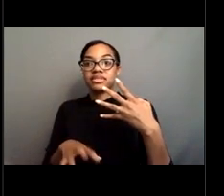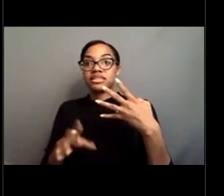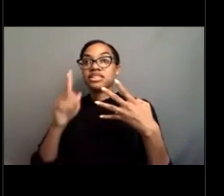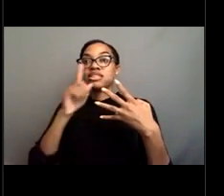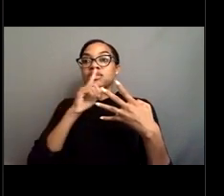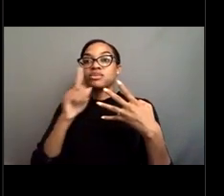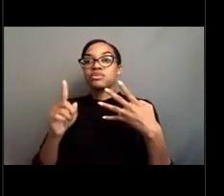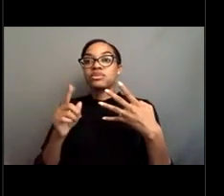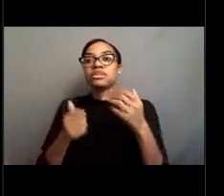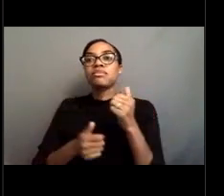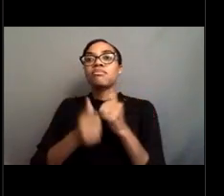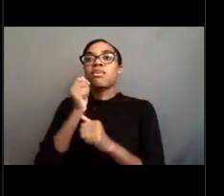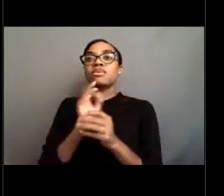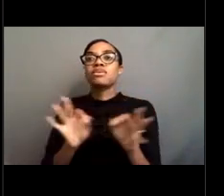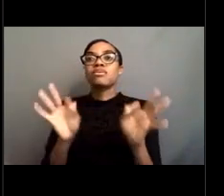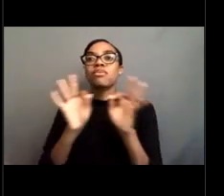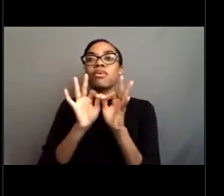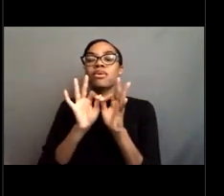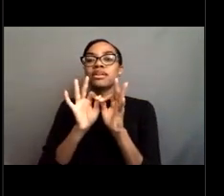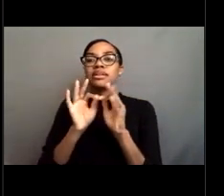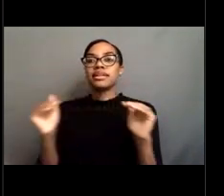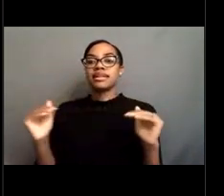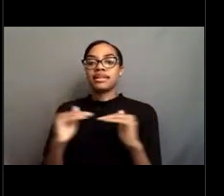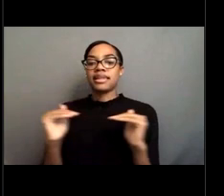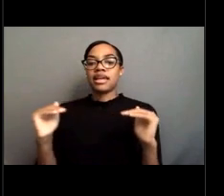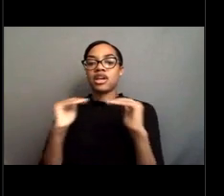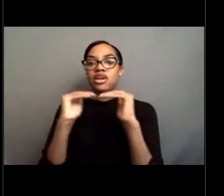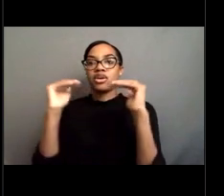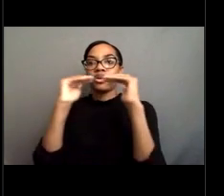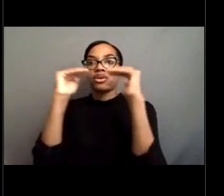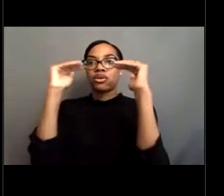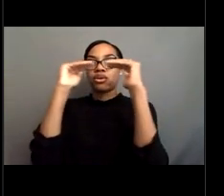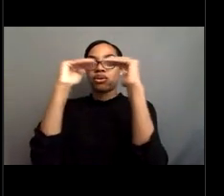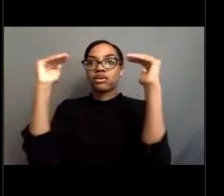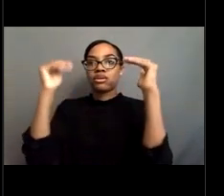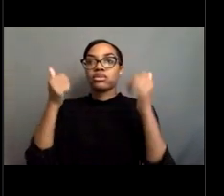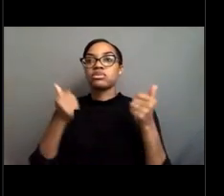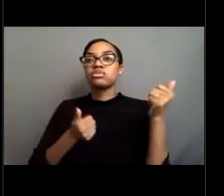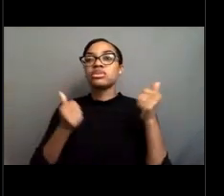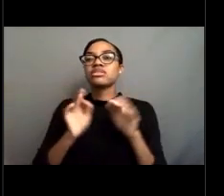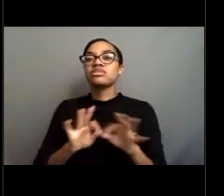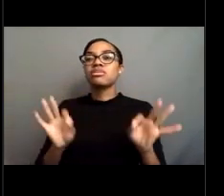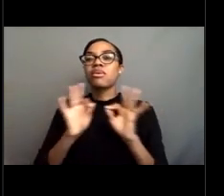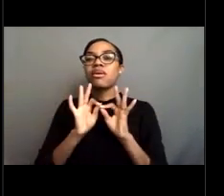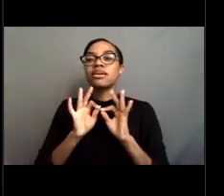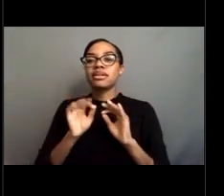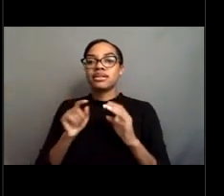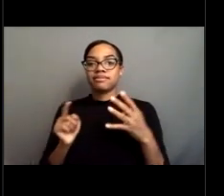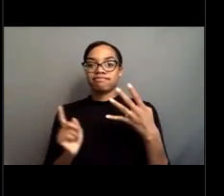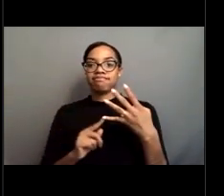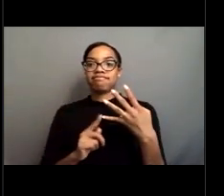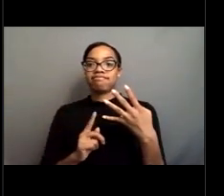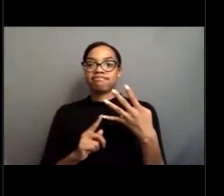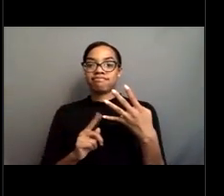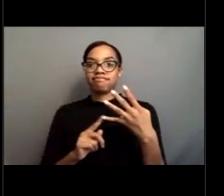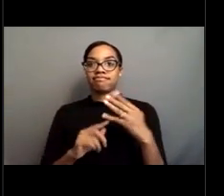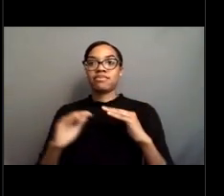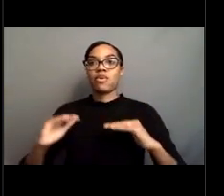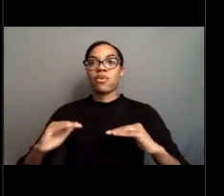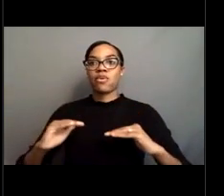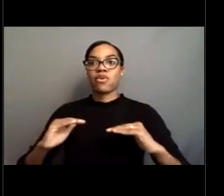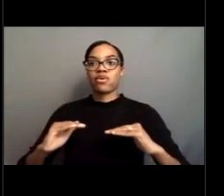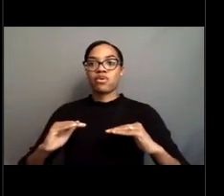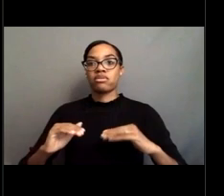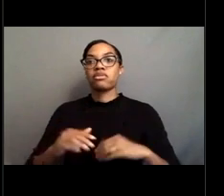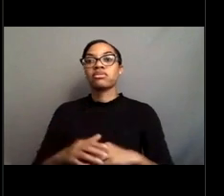because remember, that's where the temperature and the moisture is that's causing our weather and the wind. So we're really measuring the troposphere when we launch our